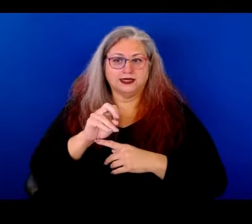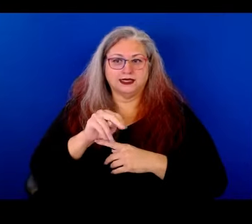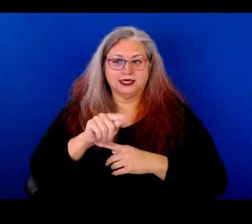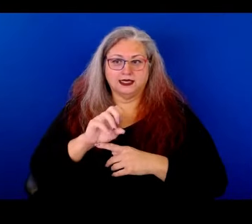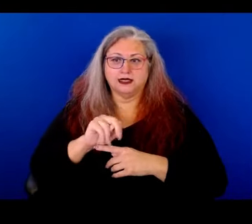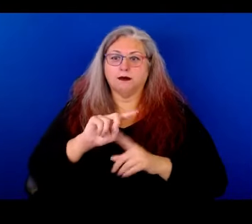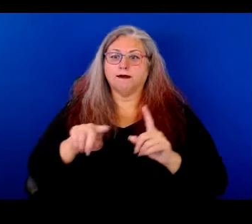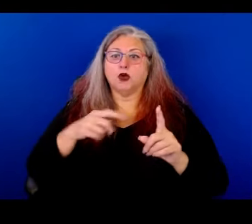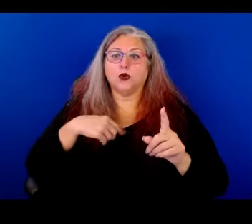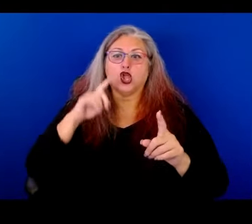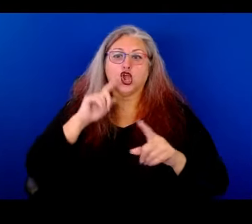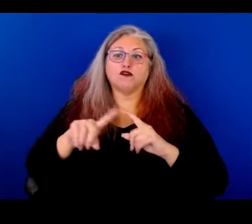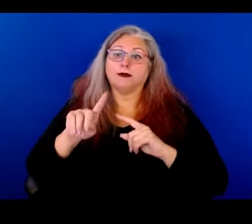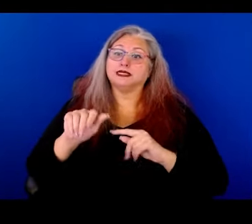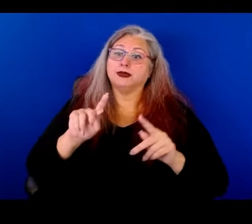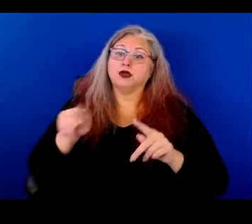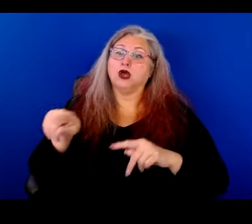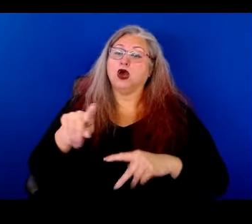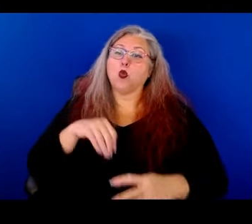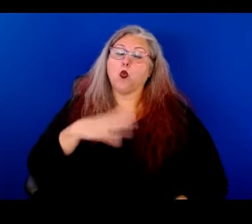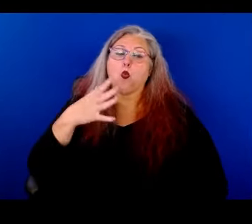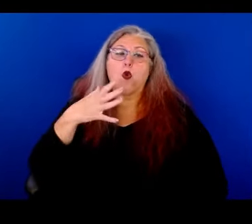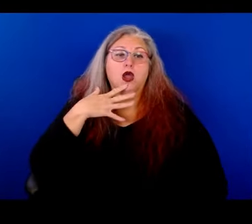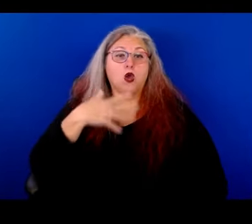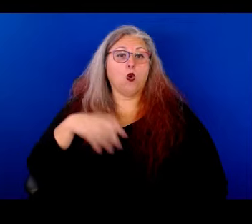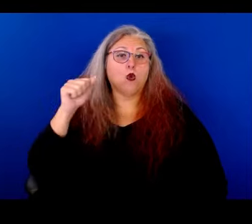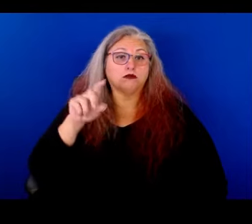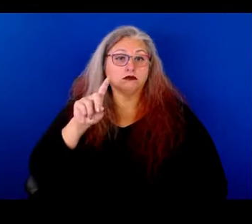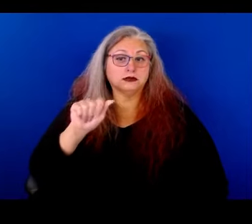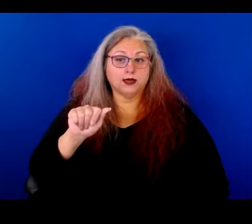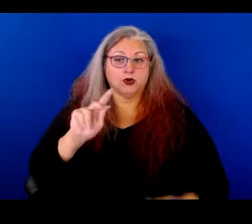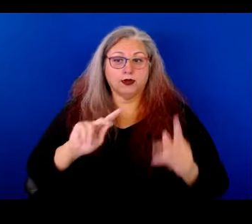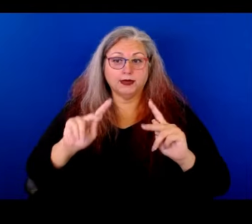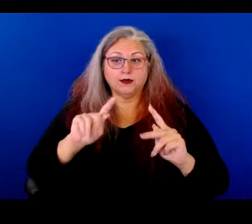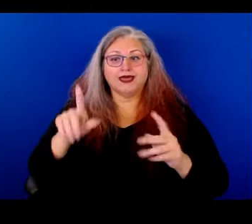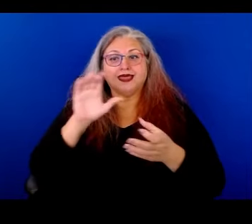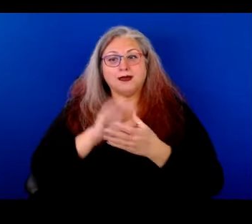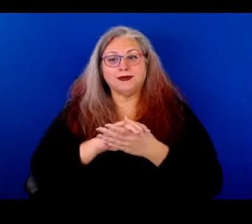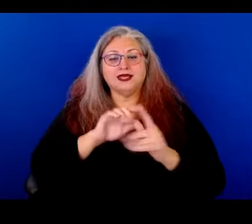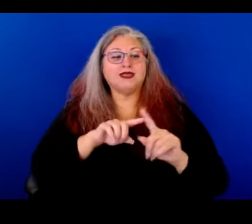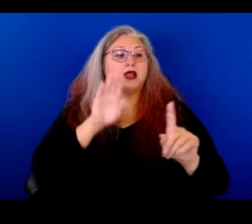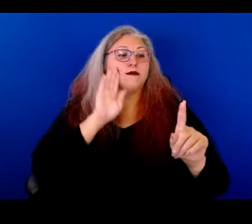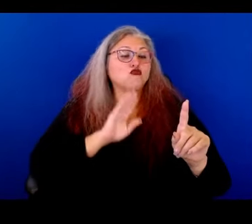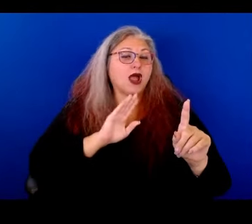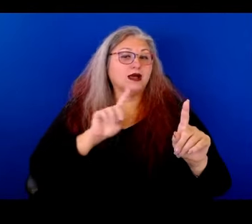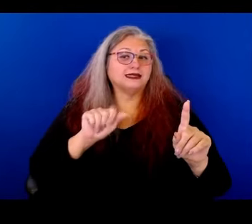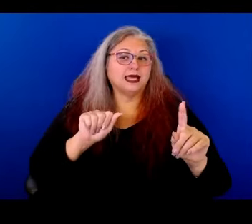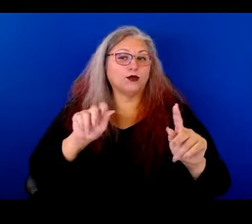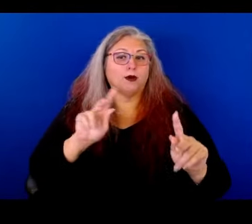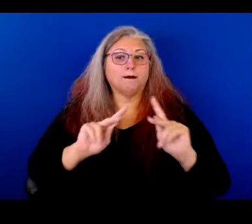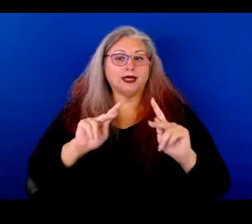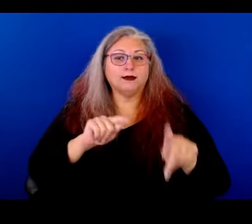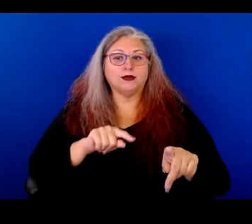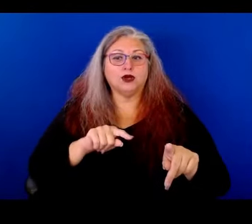what we heard from disabled people were white, older disabled people believed that brown